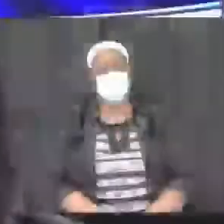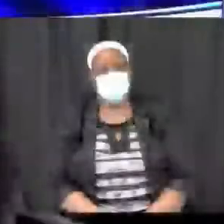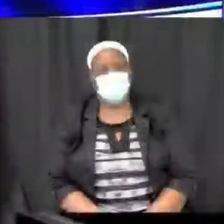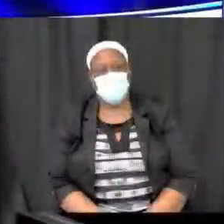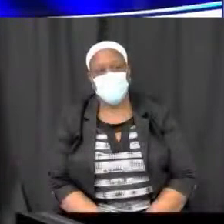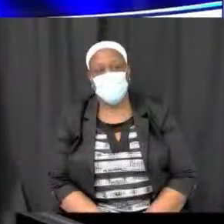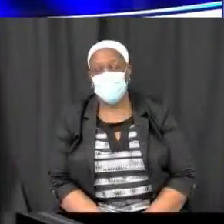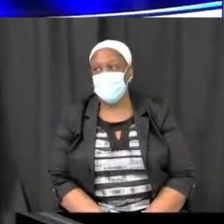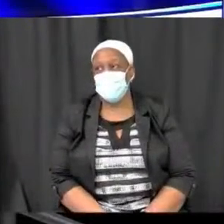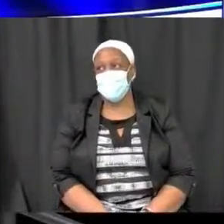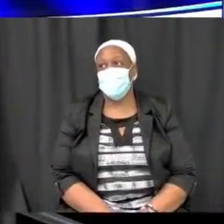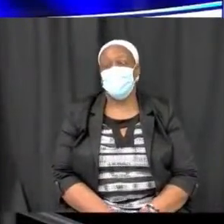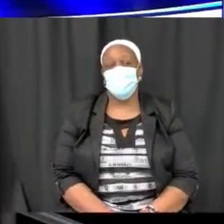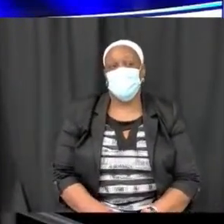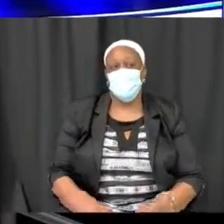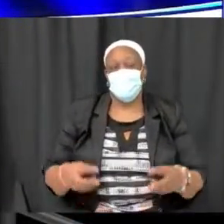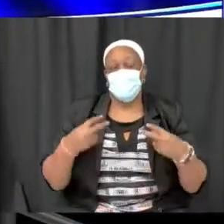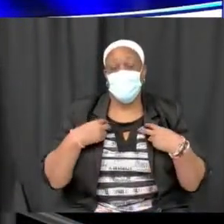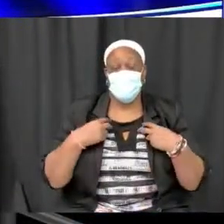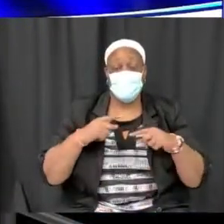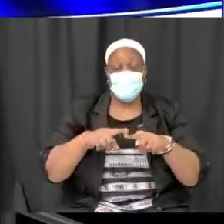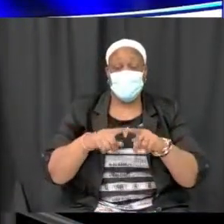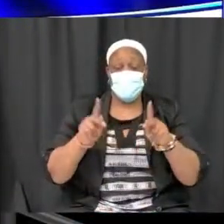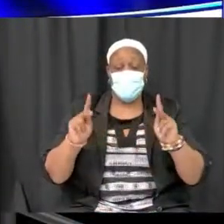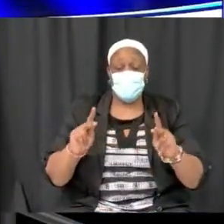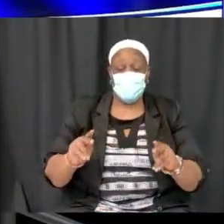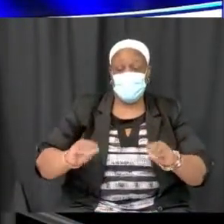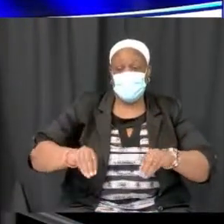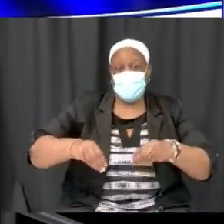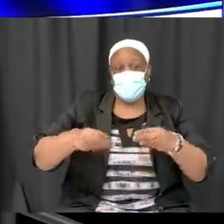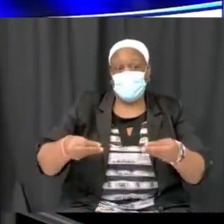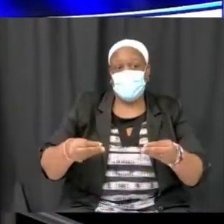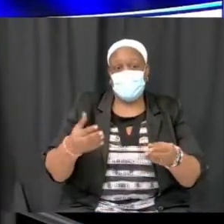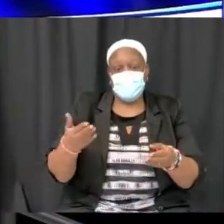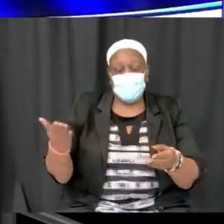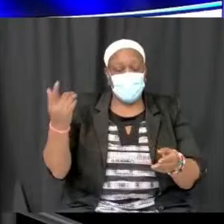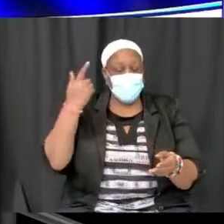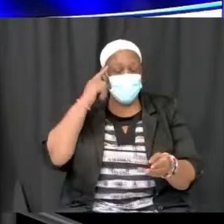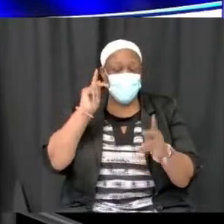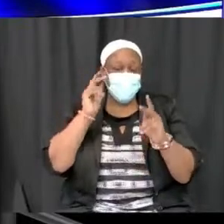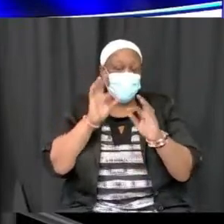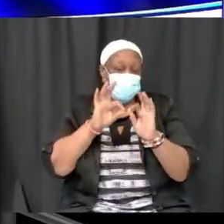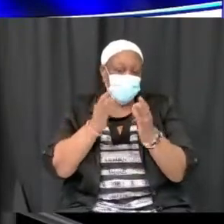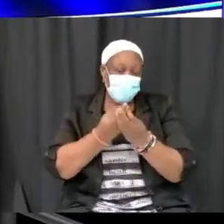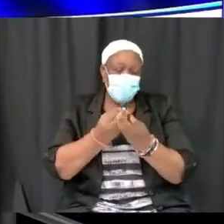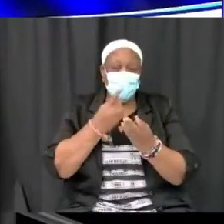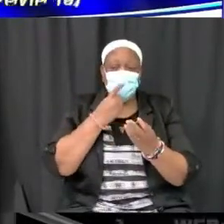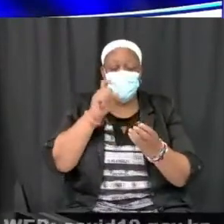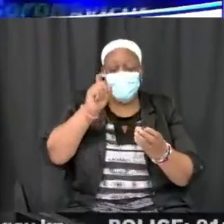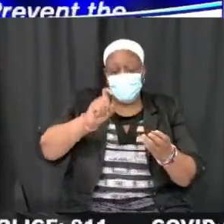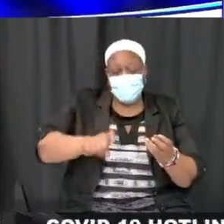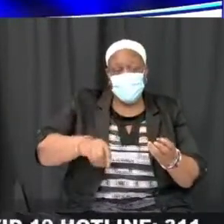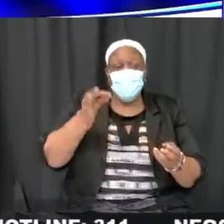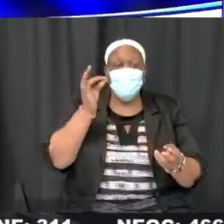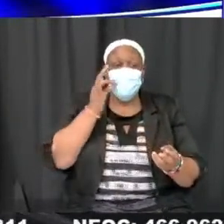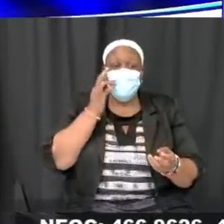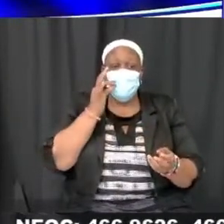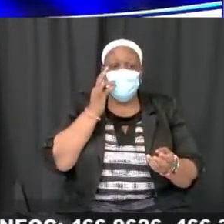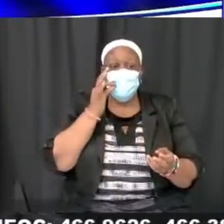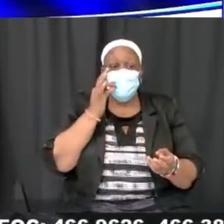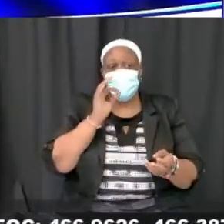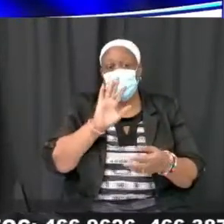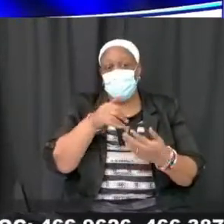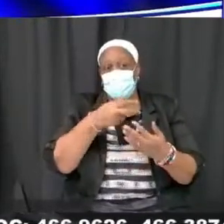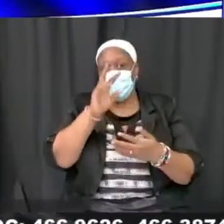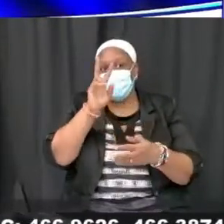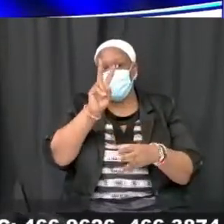have the evidence because we've been receiving voice notes, text messages with persons saying thank you. We've